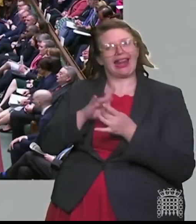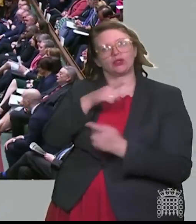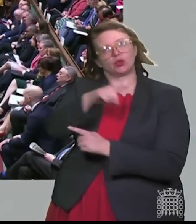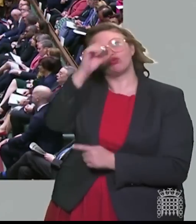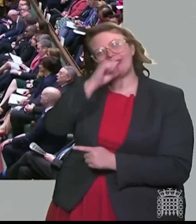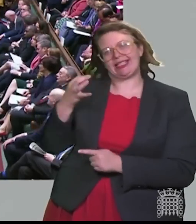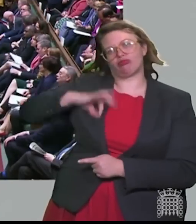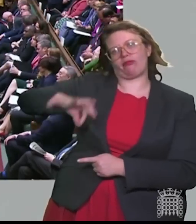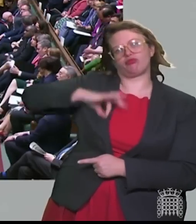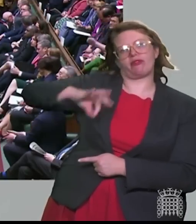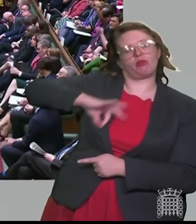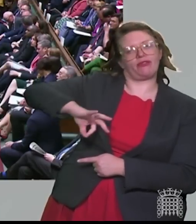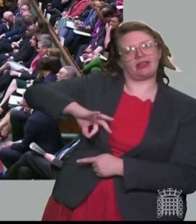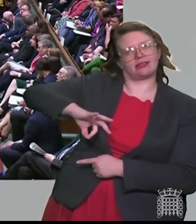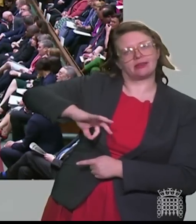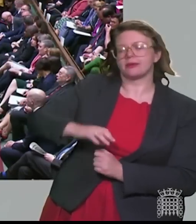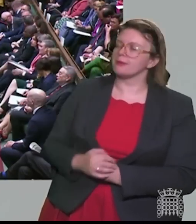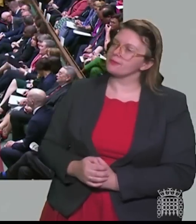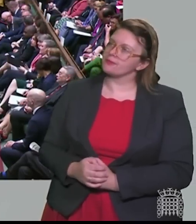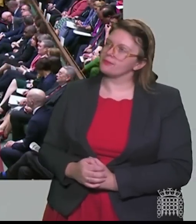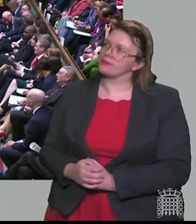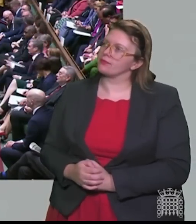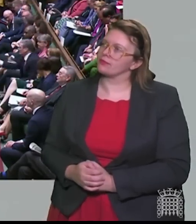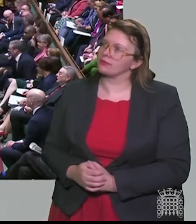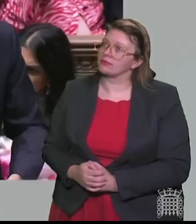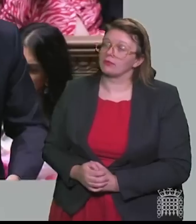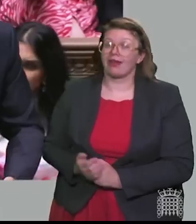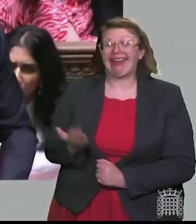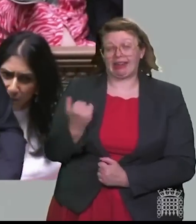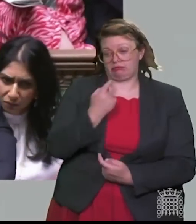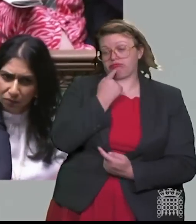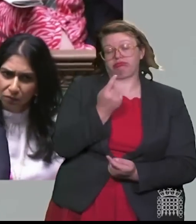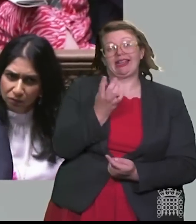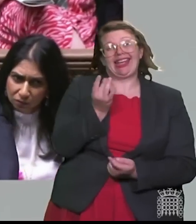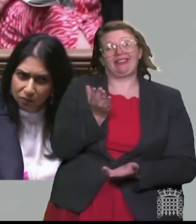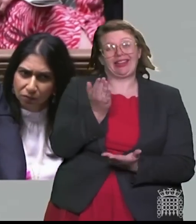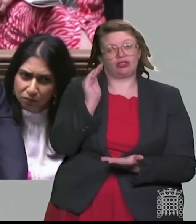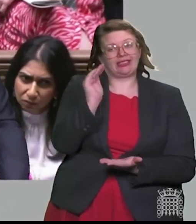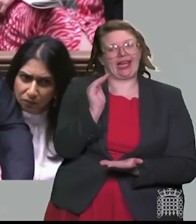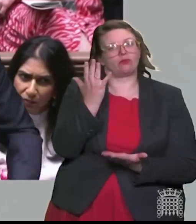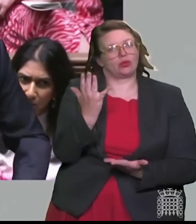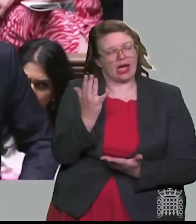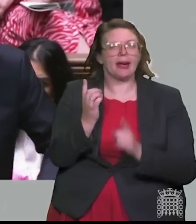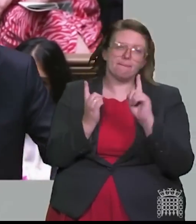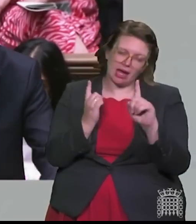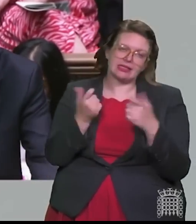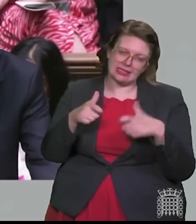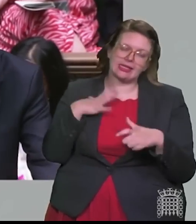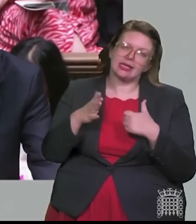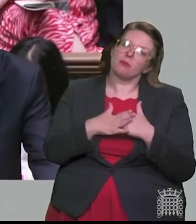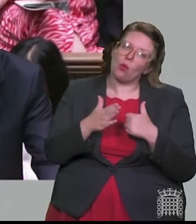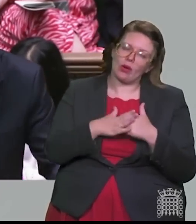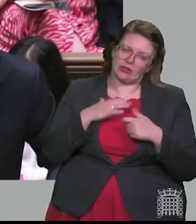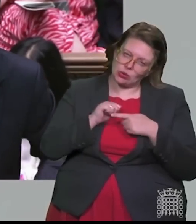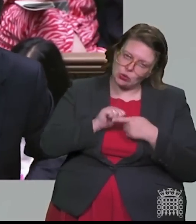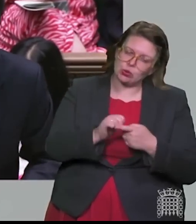Well, Mr. Speaker, it was welcome that inflation has fallen today, but as the Chancellor said, we should not be complacent because there is more work